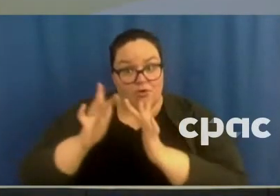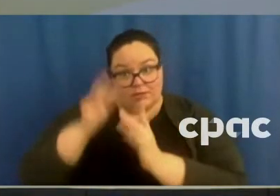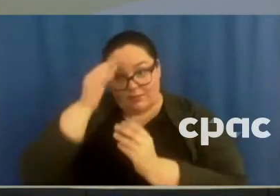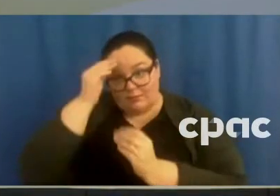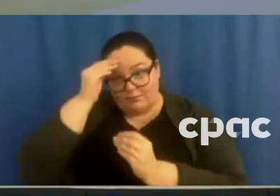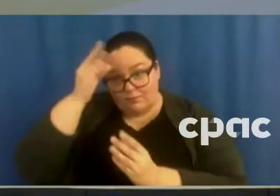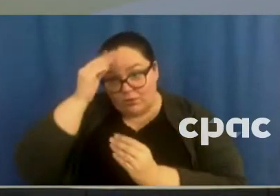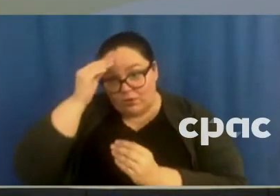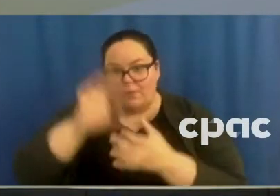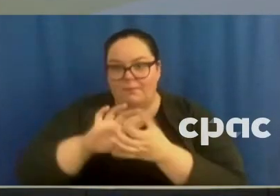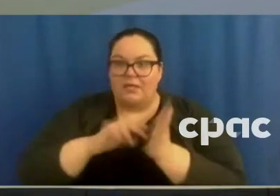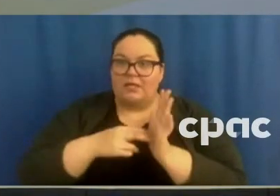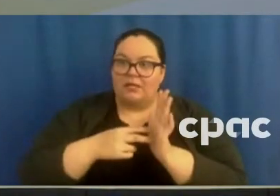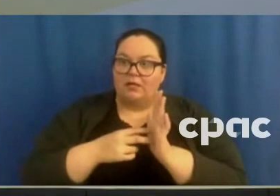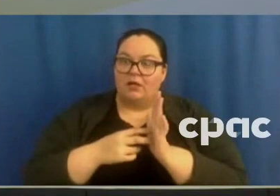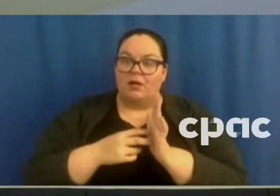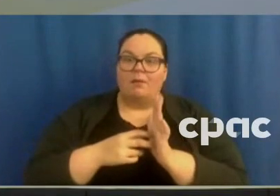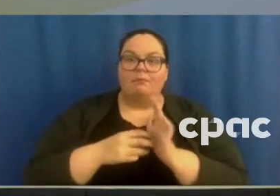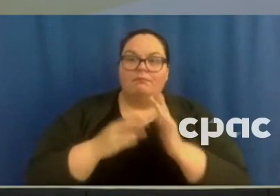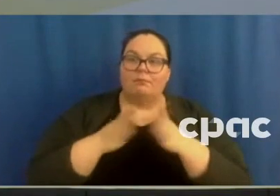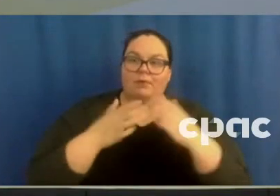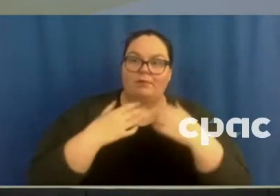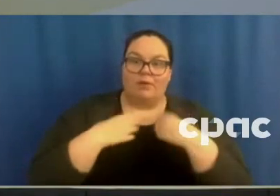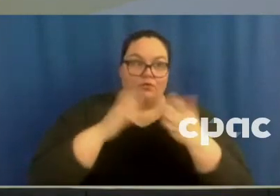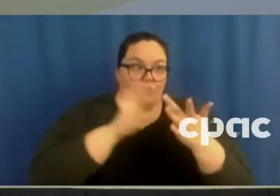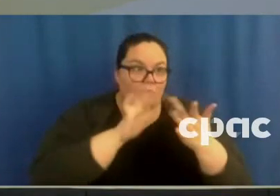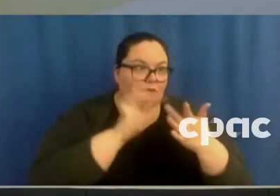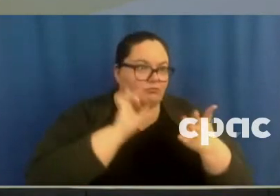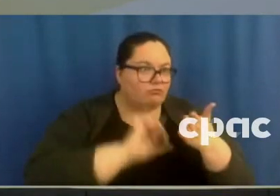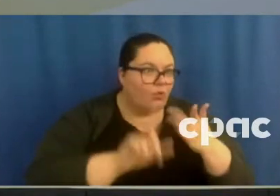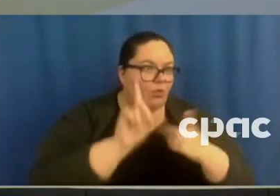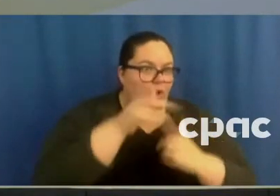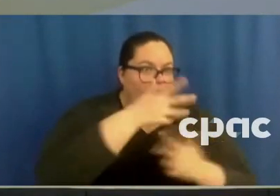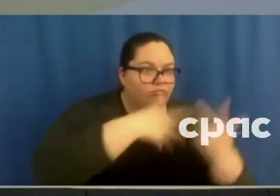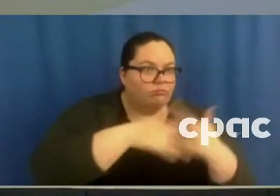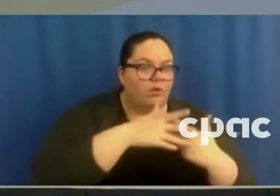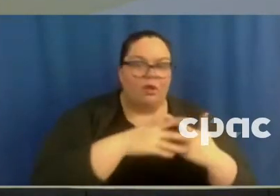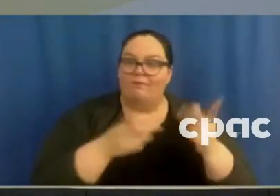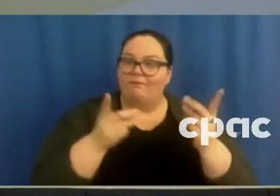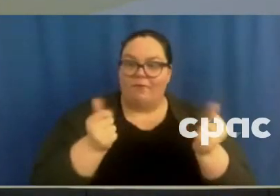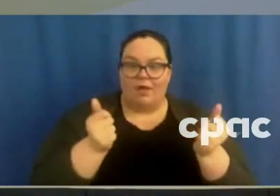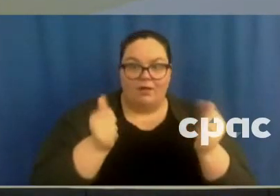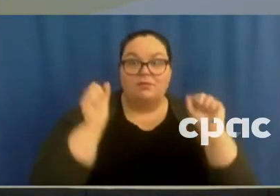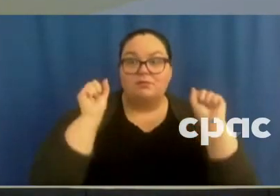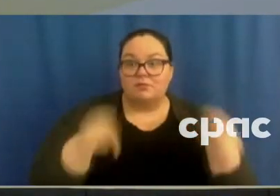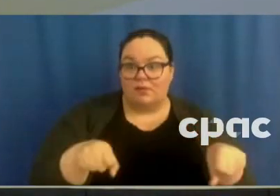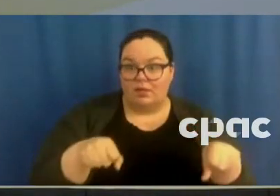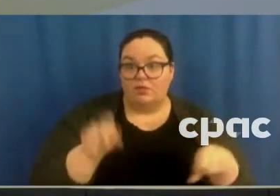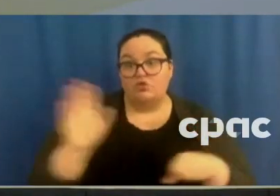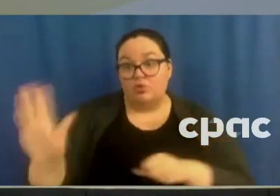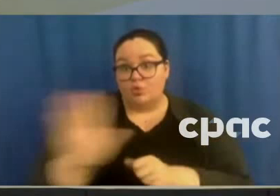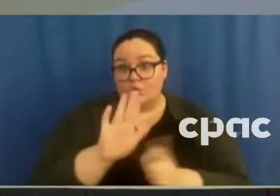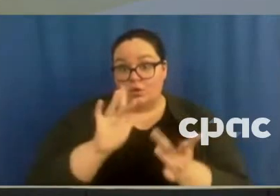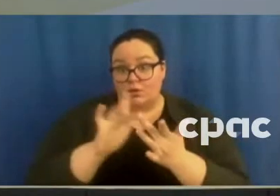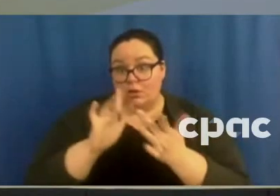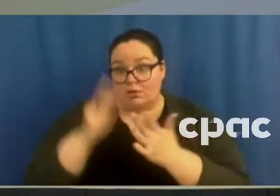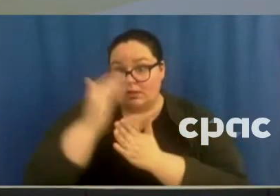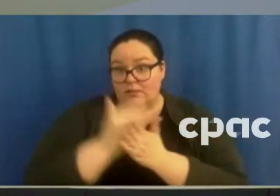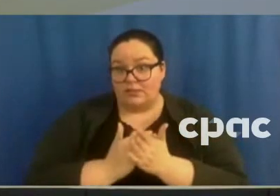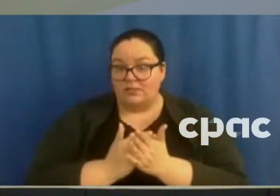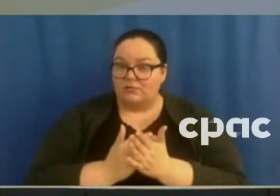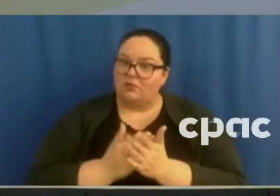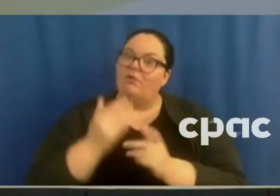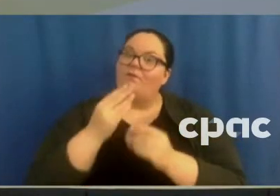and timely contact tracing. Please take time to ensure that your contact lists are current and complete, and that it would